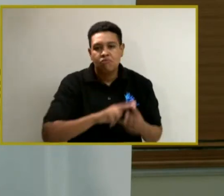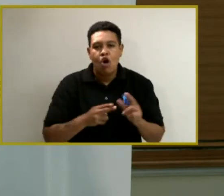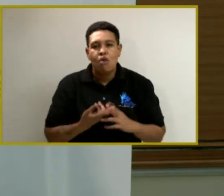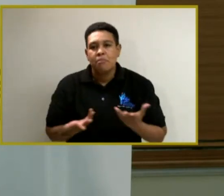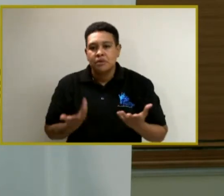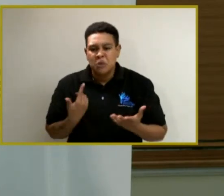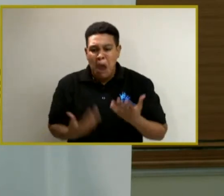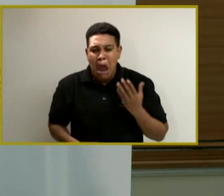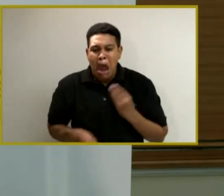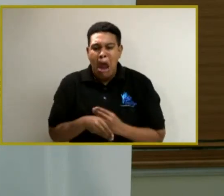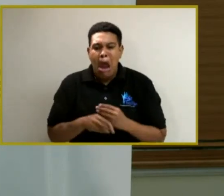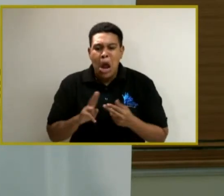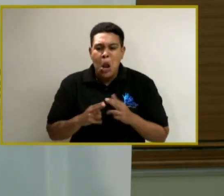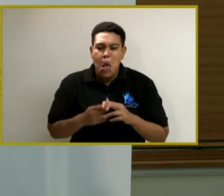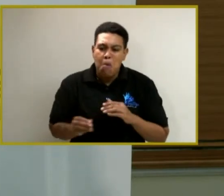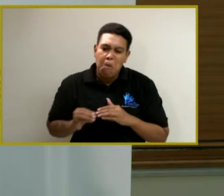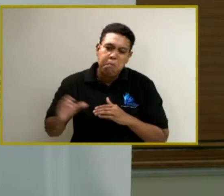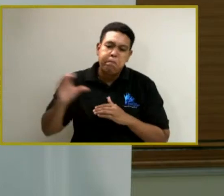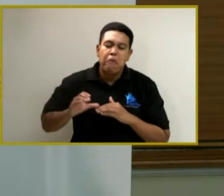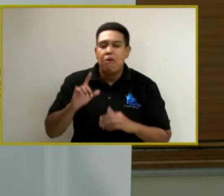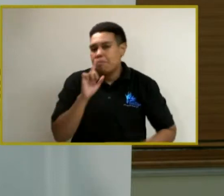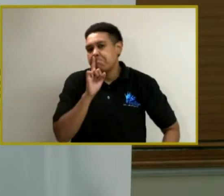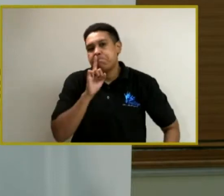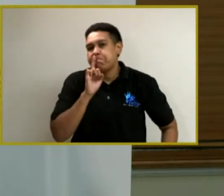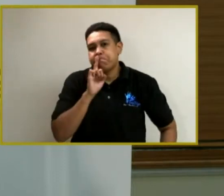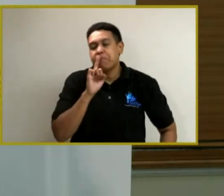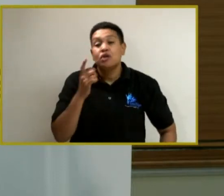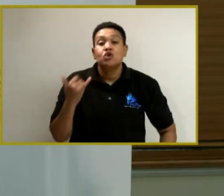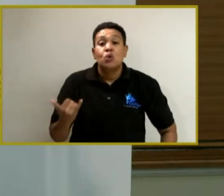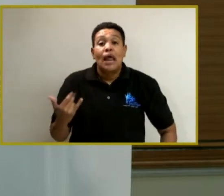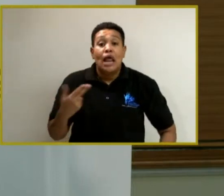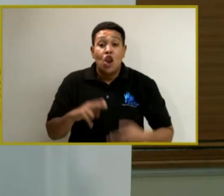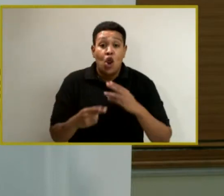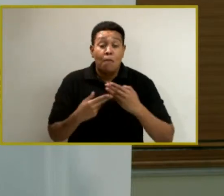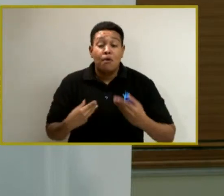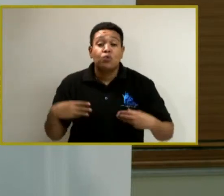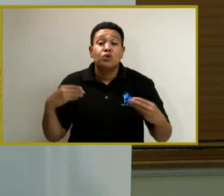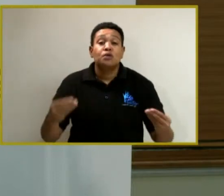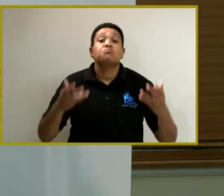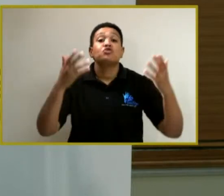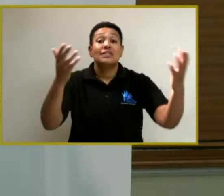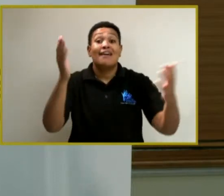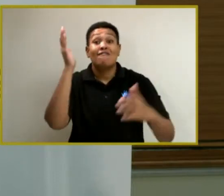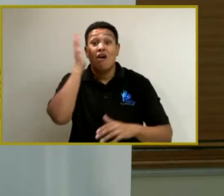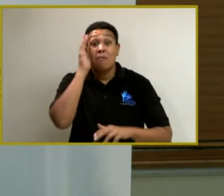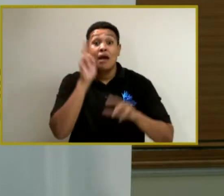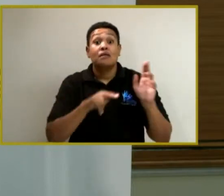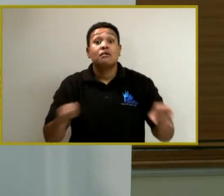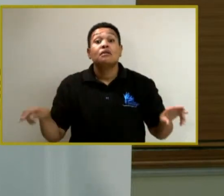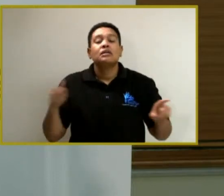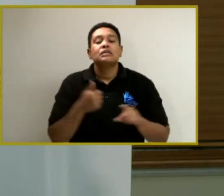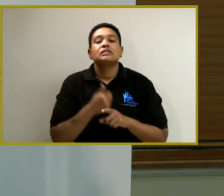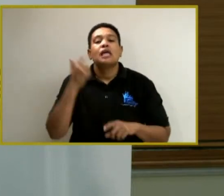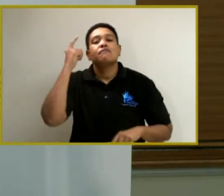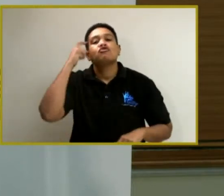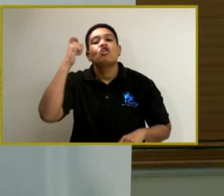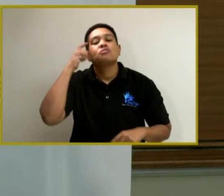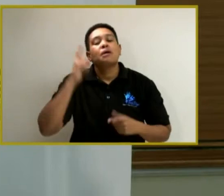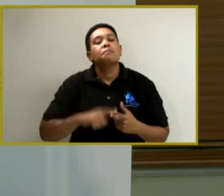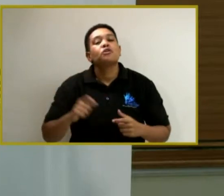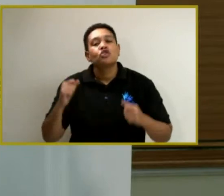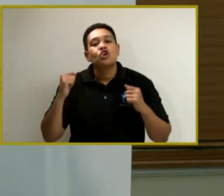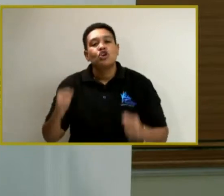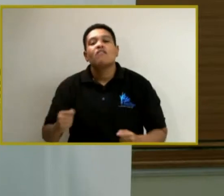numbers that we present today in terms of bed occupancy would be persons that are suspected and confirmed to